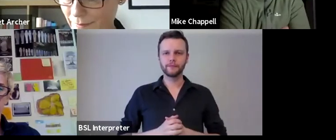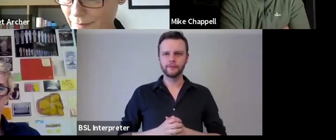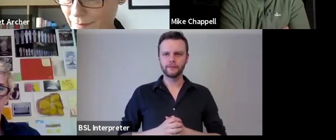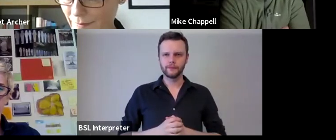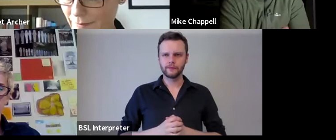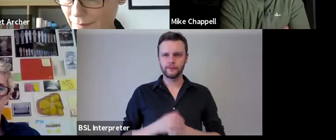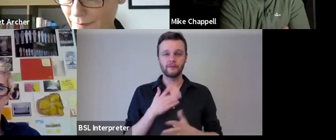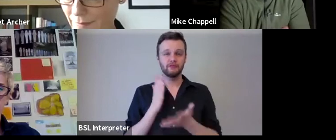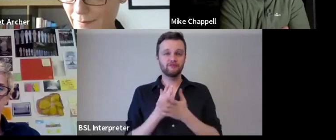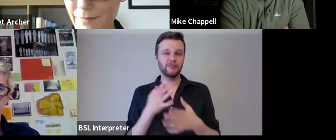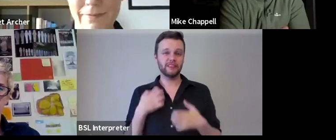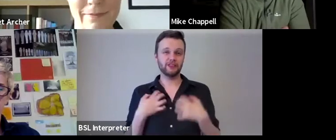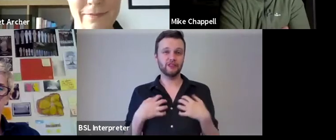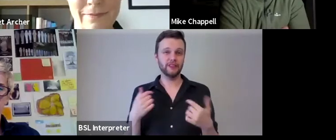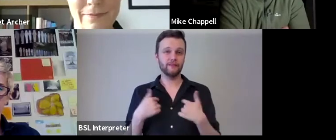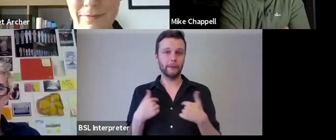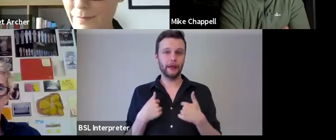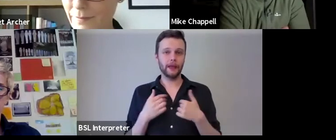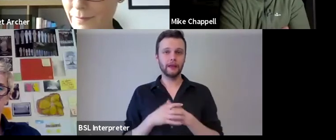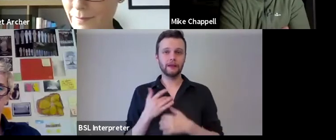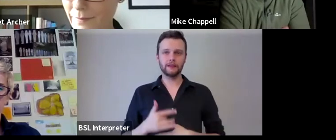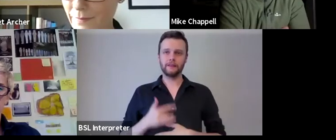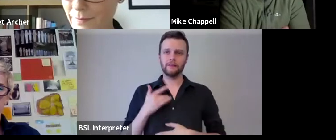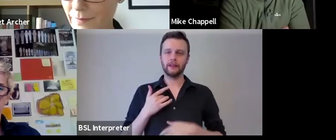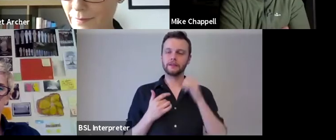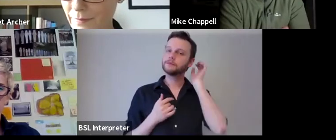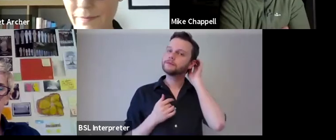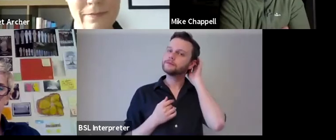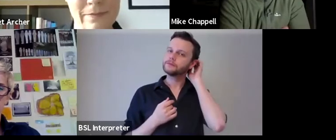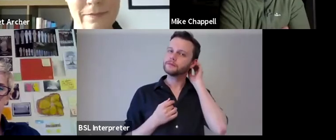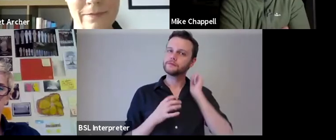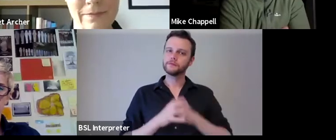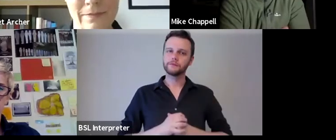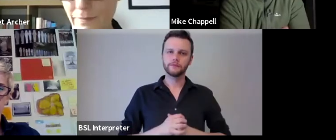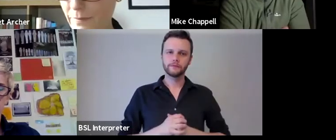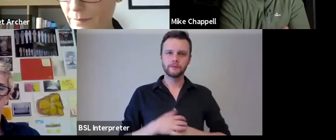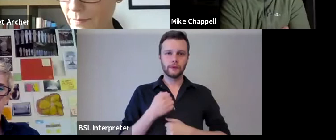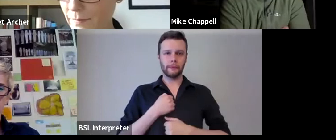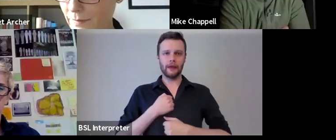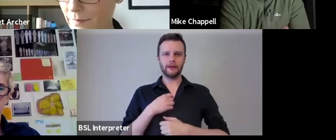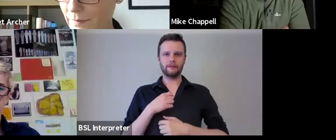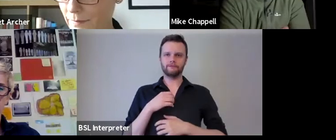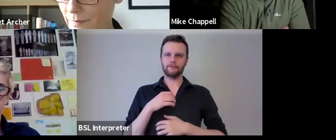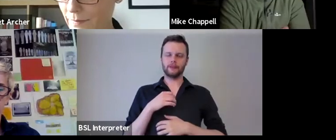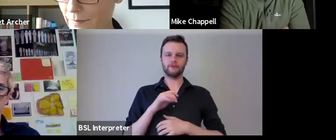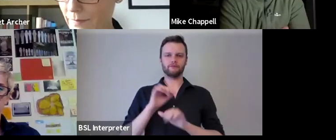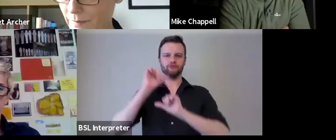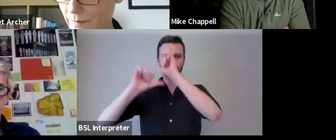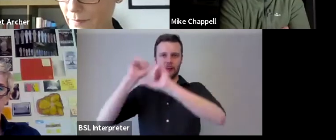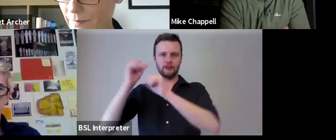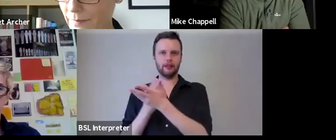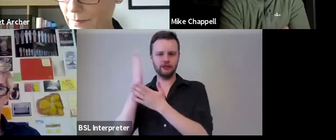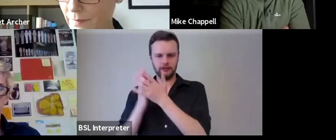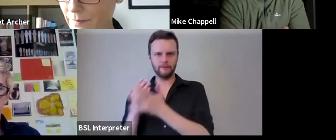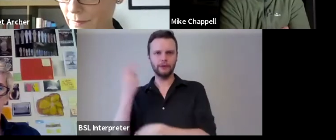which is very interesting for me because it overthrows my my rational agency as a designer,